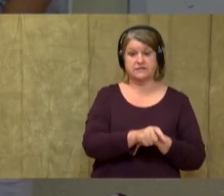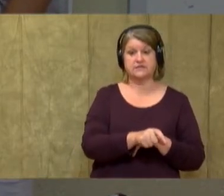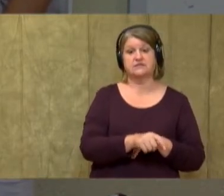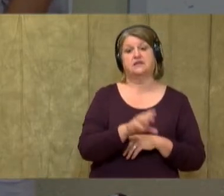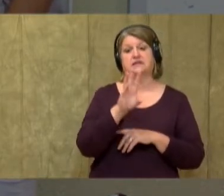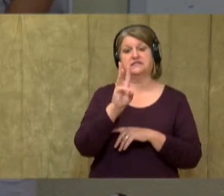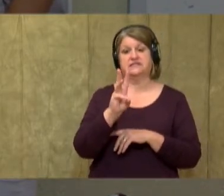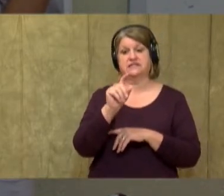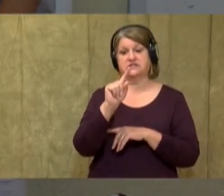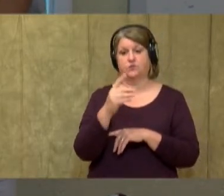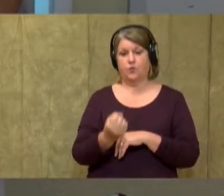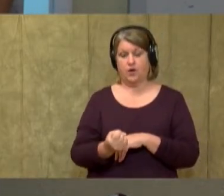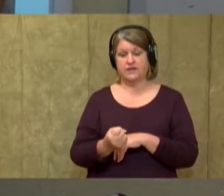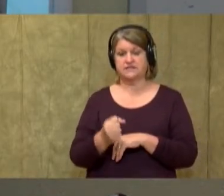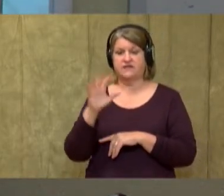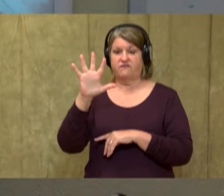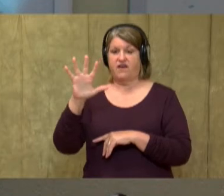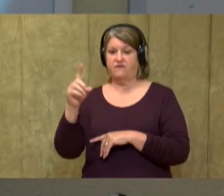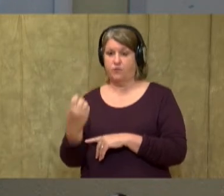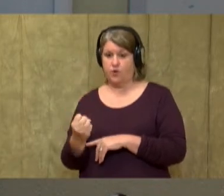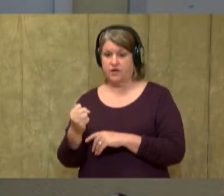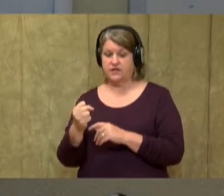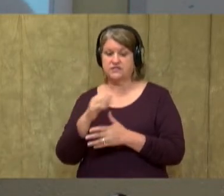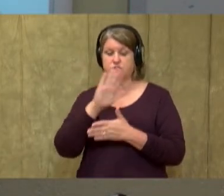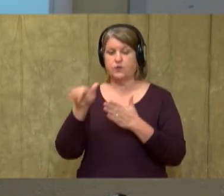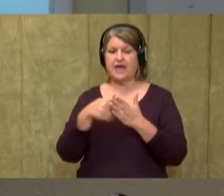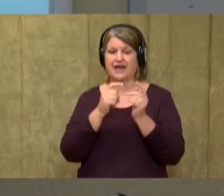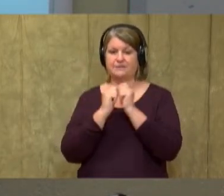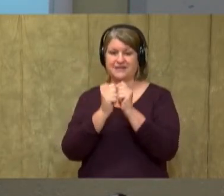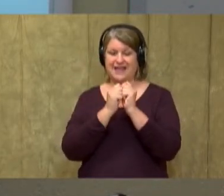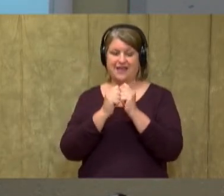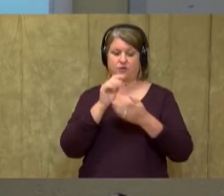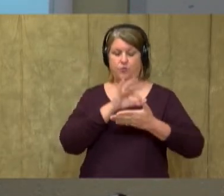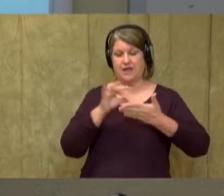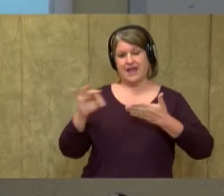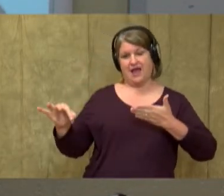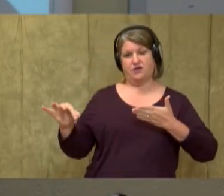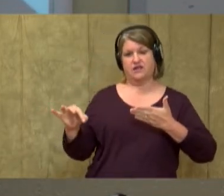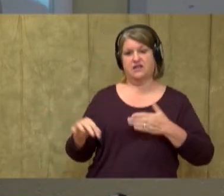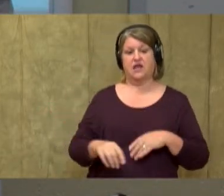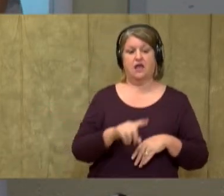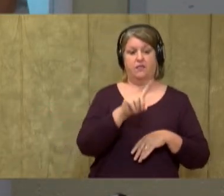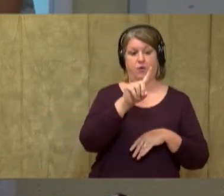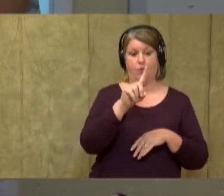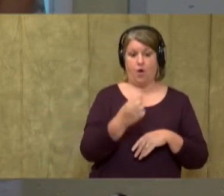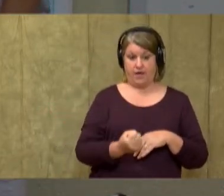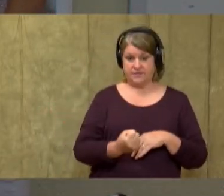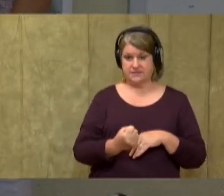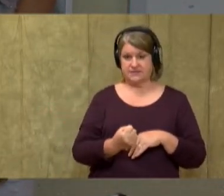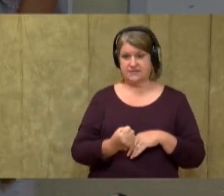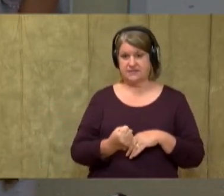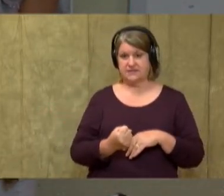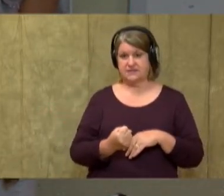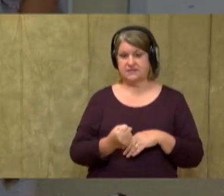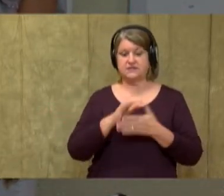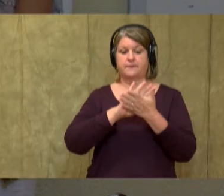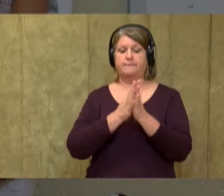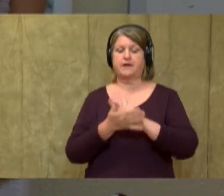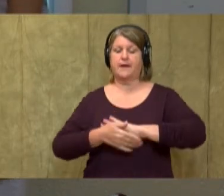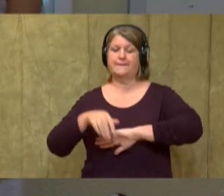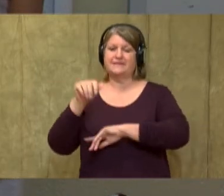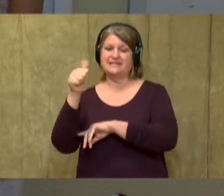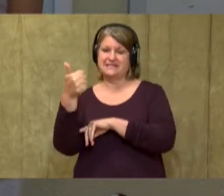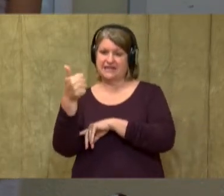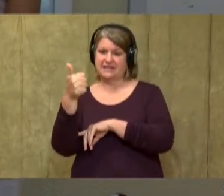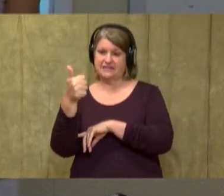and then our 5 ones. When we added them together, we counted our ones to make a 10,